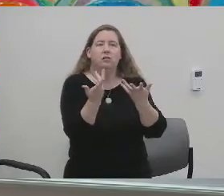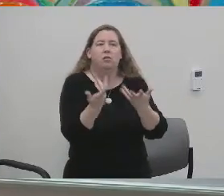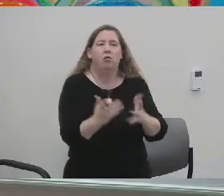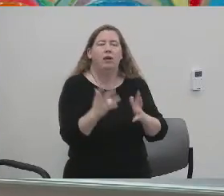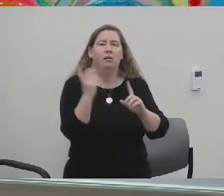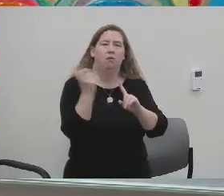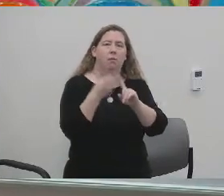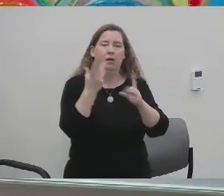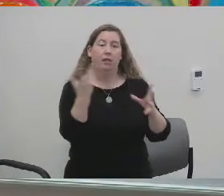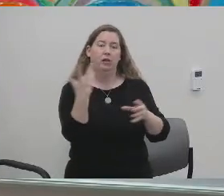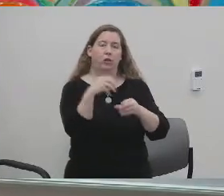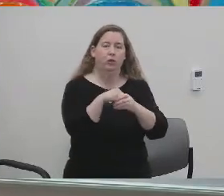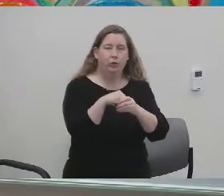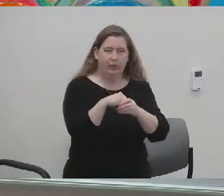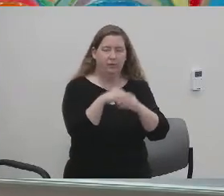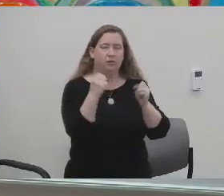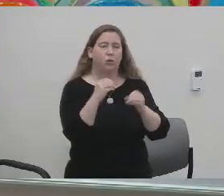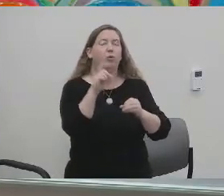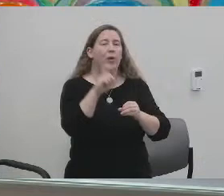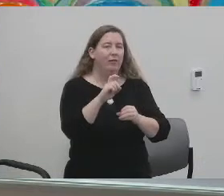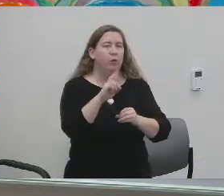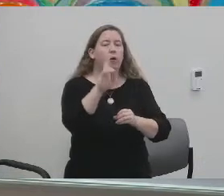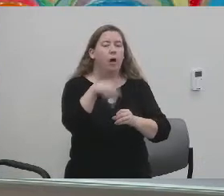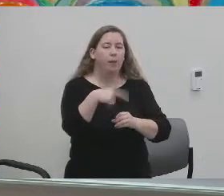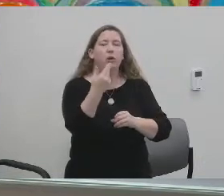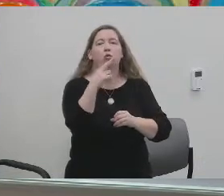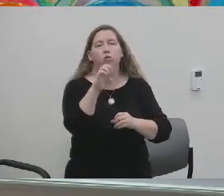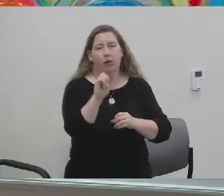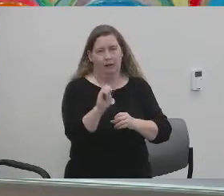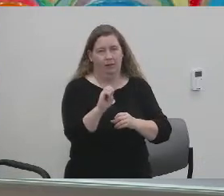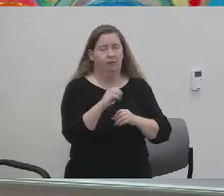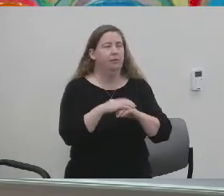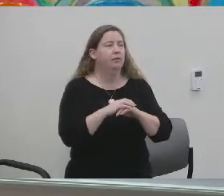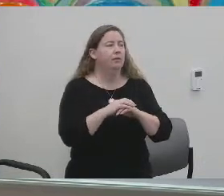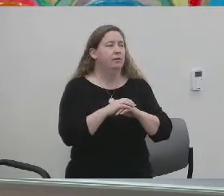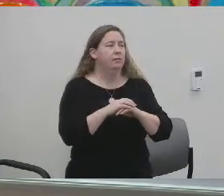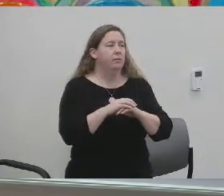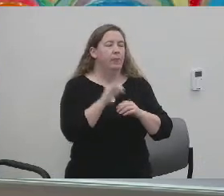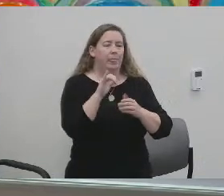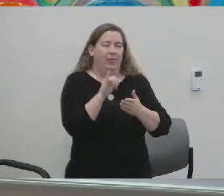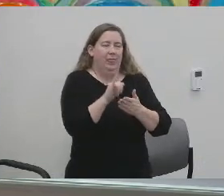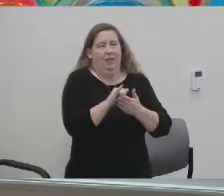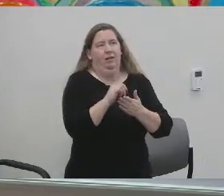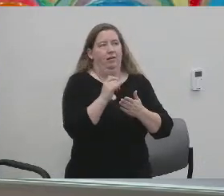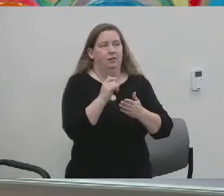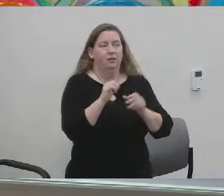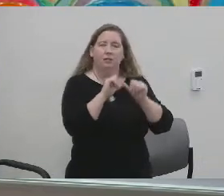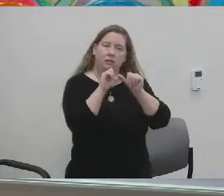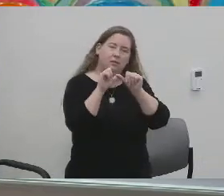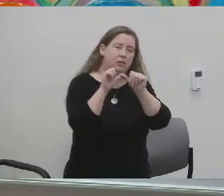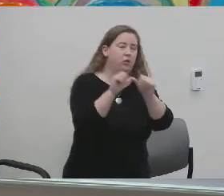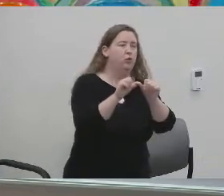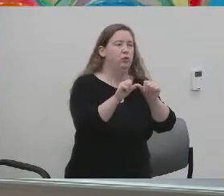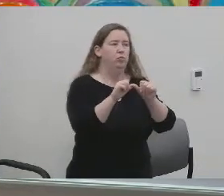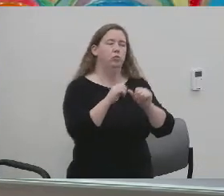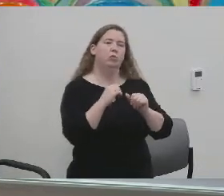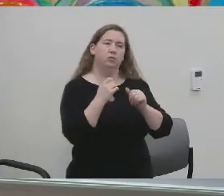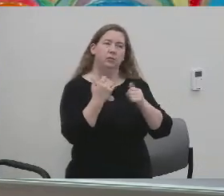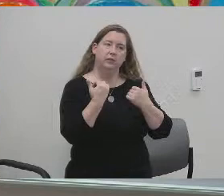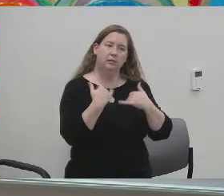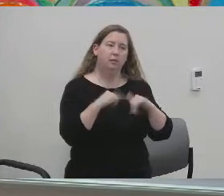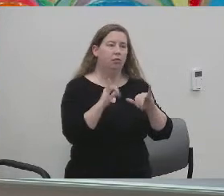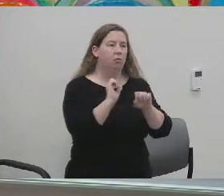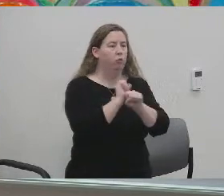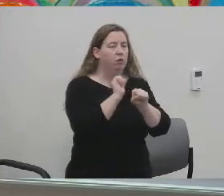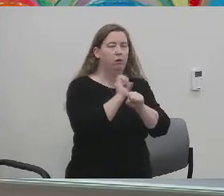long. So this is part of that greater plan, and that piece is still there as well. That's not being removed. We're still working on those refresh plans. And in